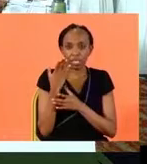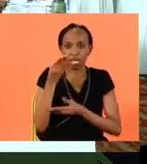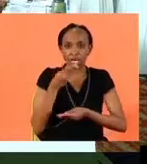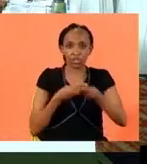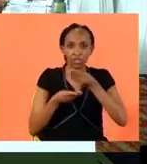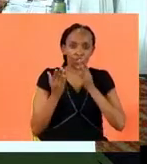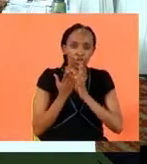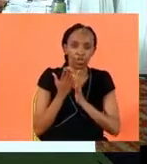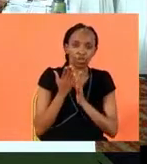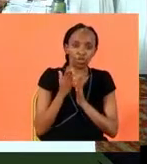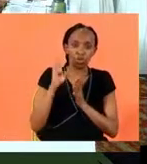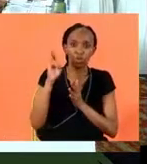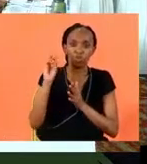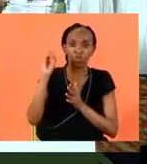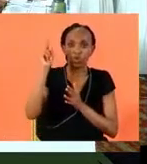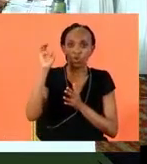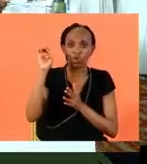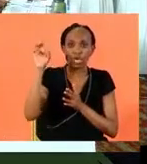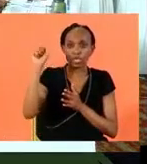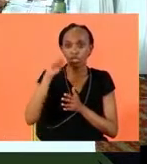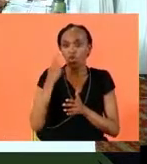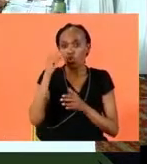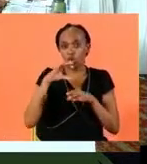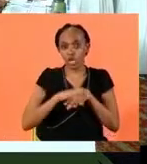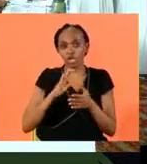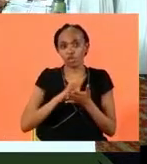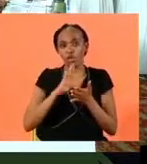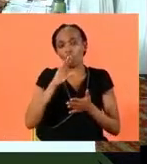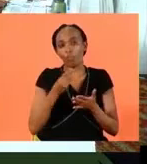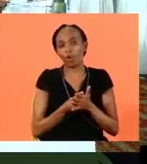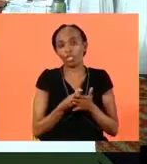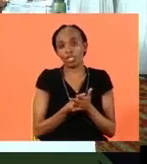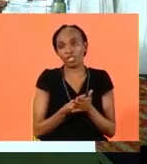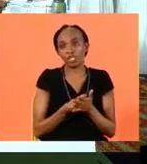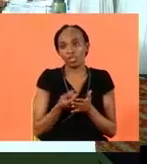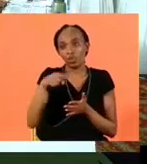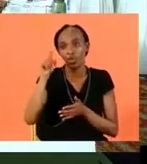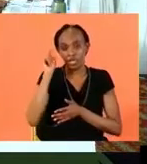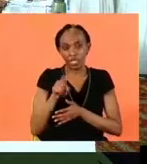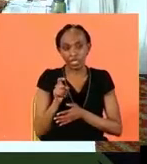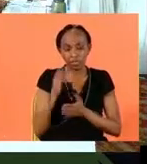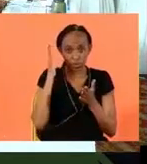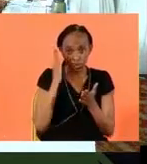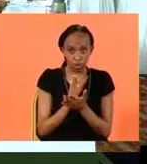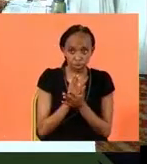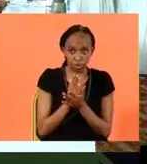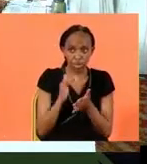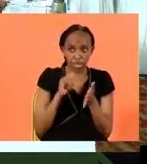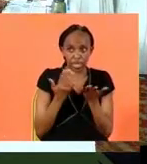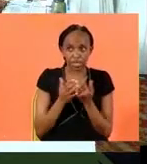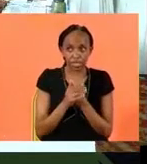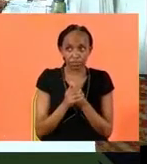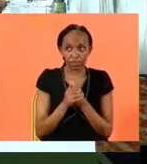sold through brokers who get more money in terms of commission. So we need to stop that